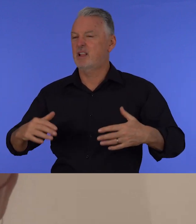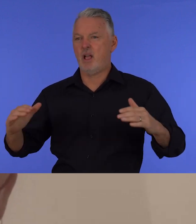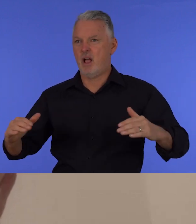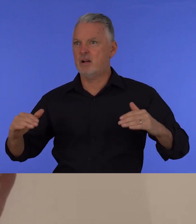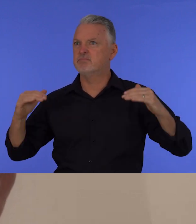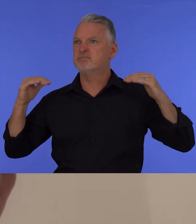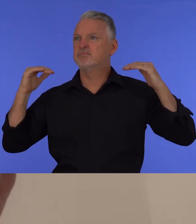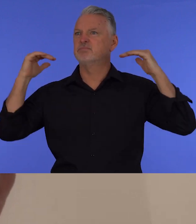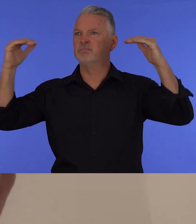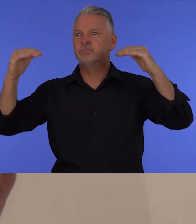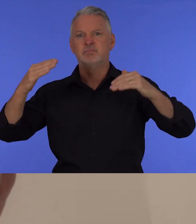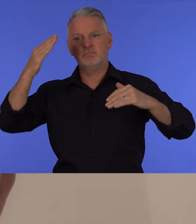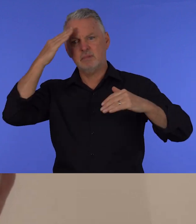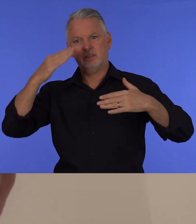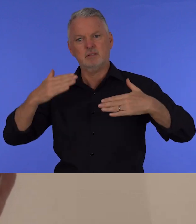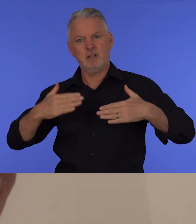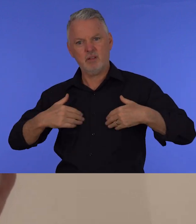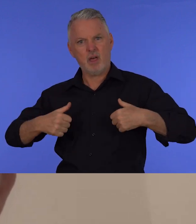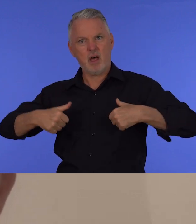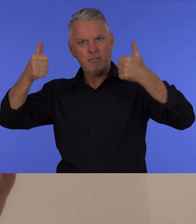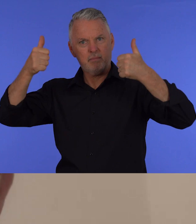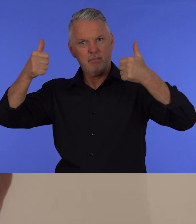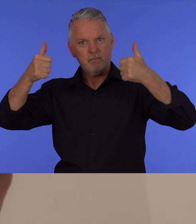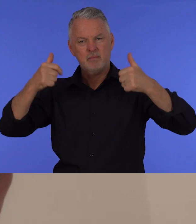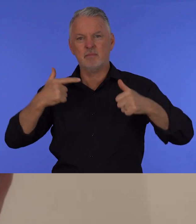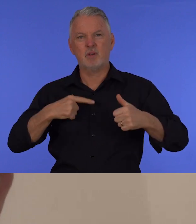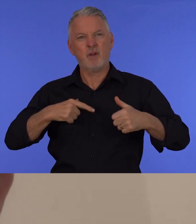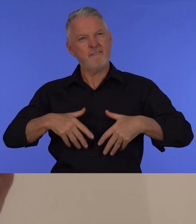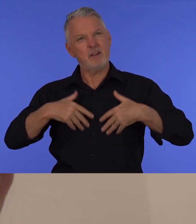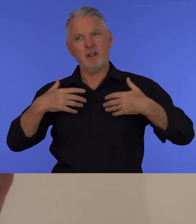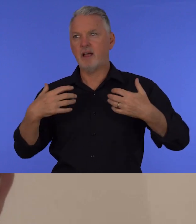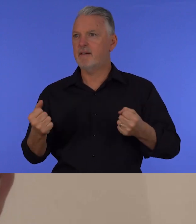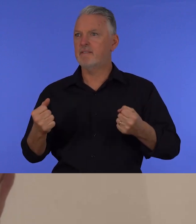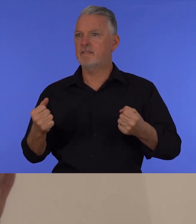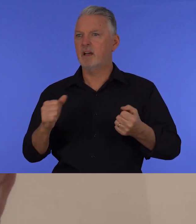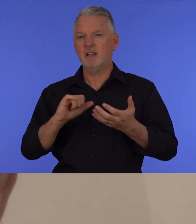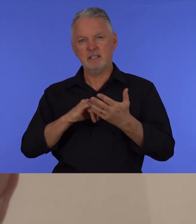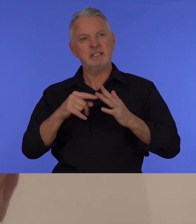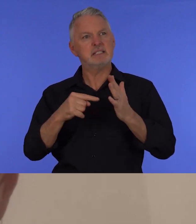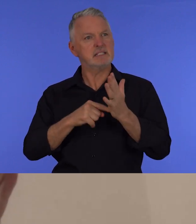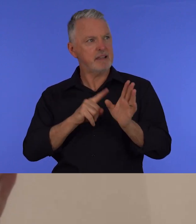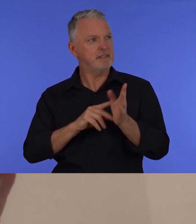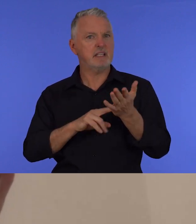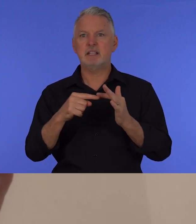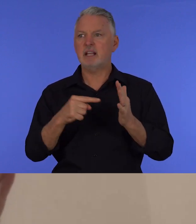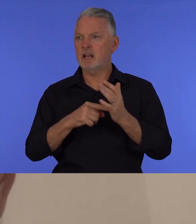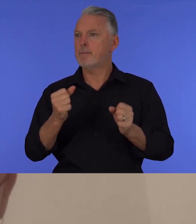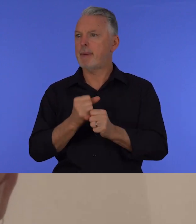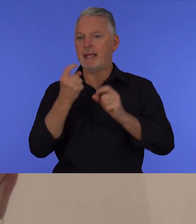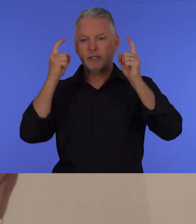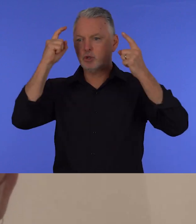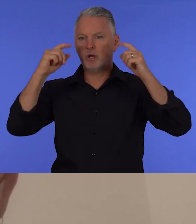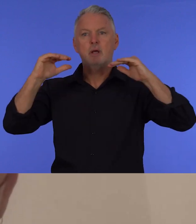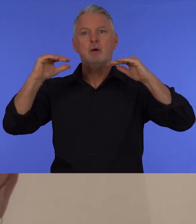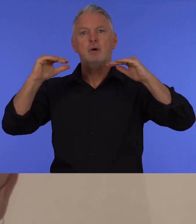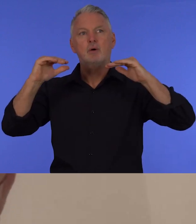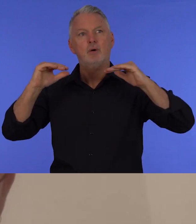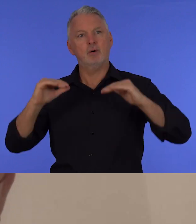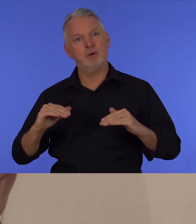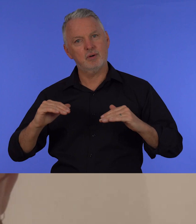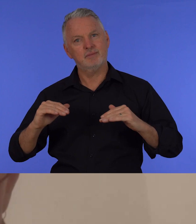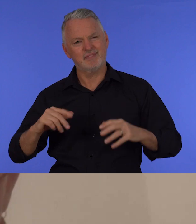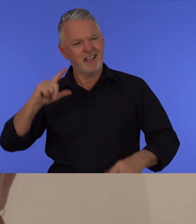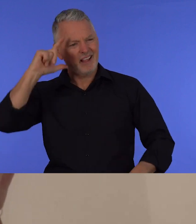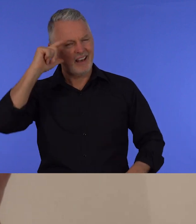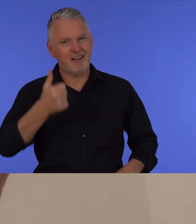supported well, they sense that, oh, okay, so if I have trouble, there's a safety net here. It just brings